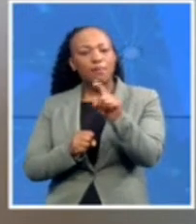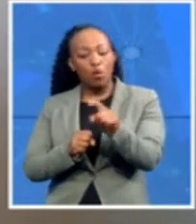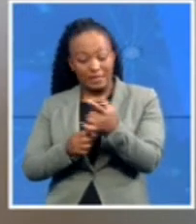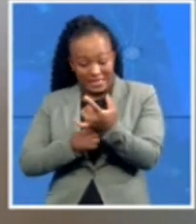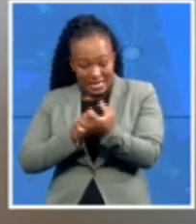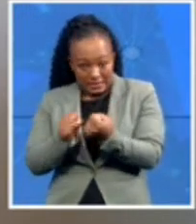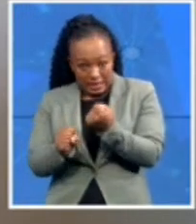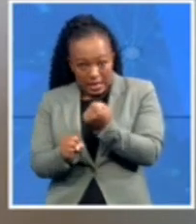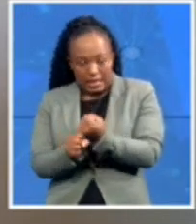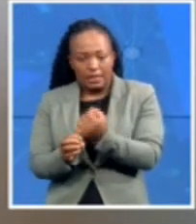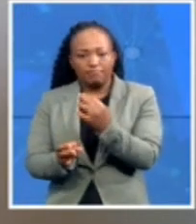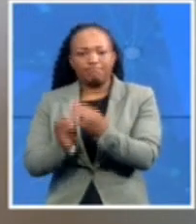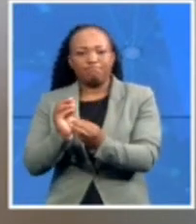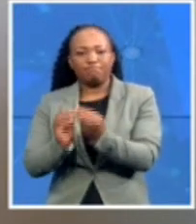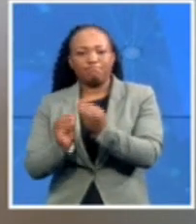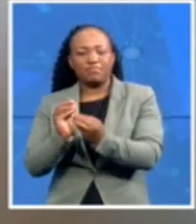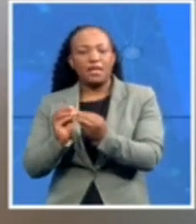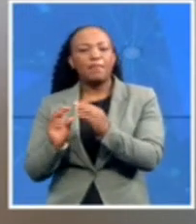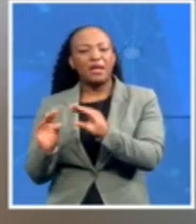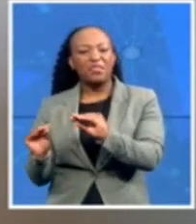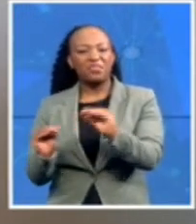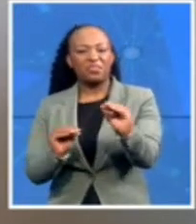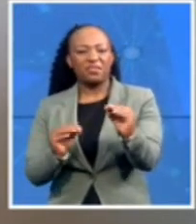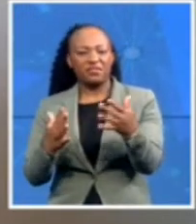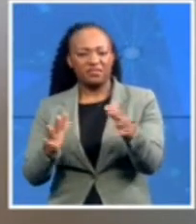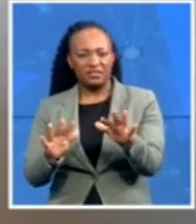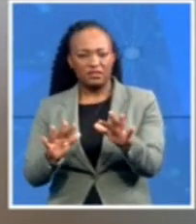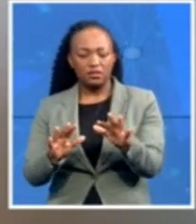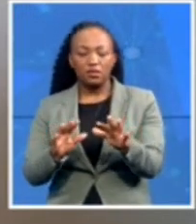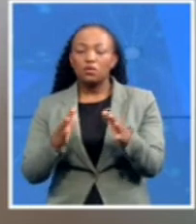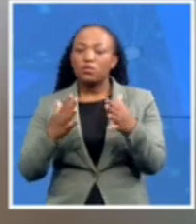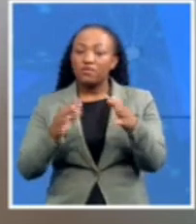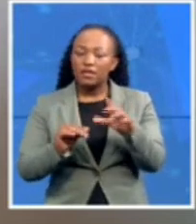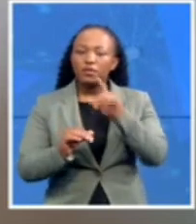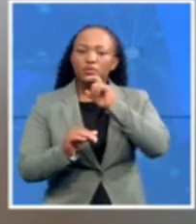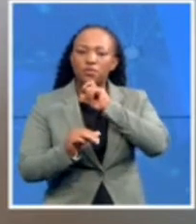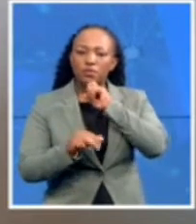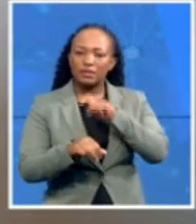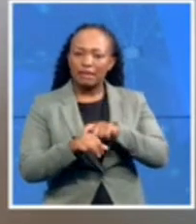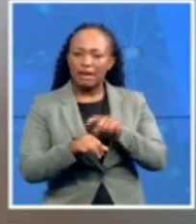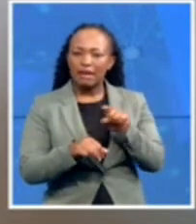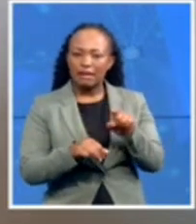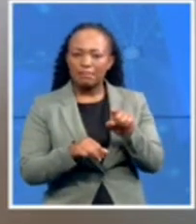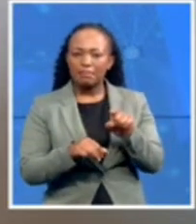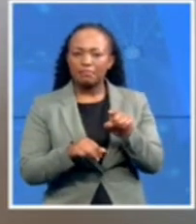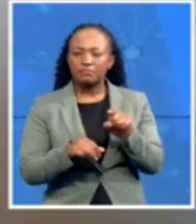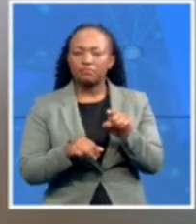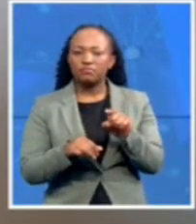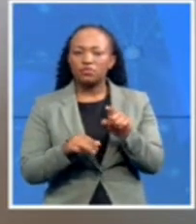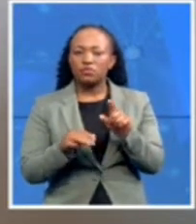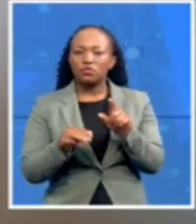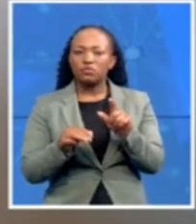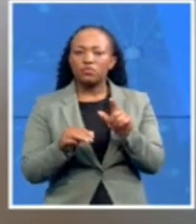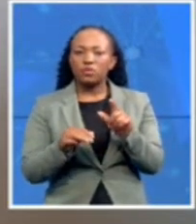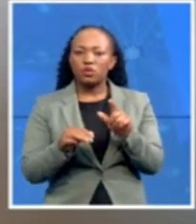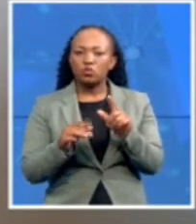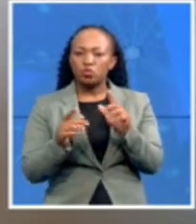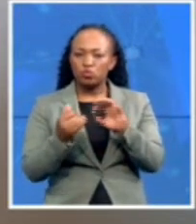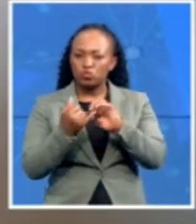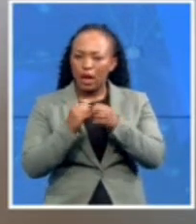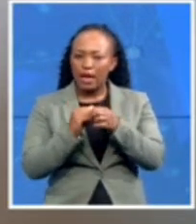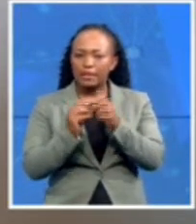have used this time to really turn over every rock to ensure that we can improve